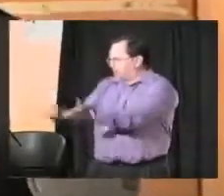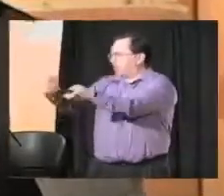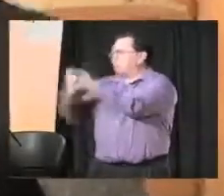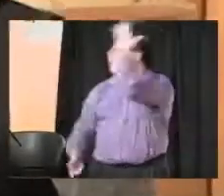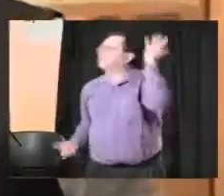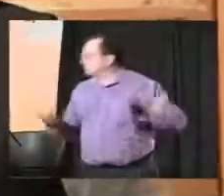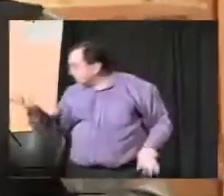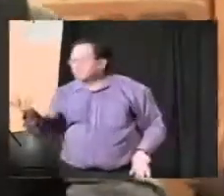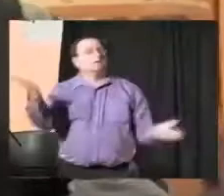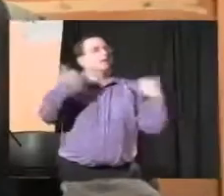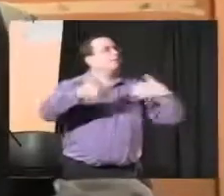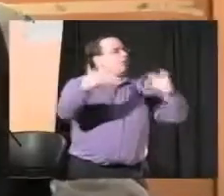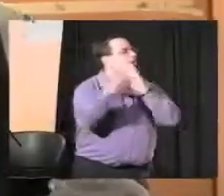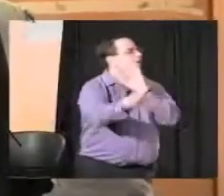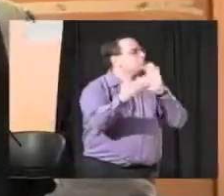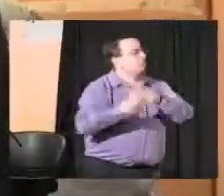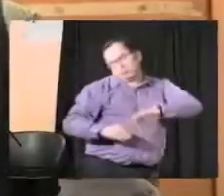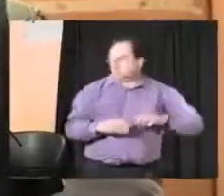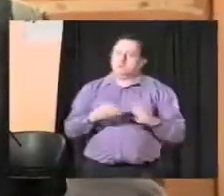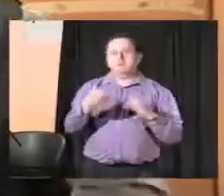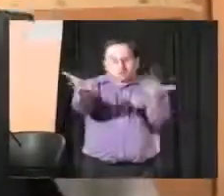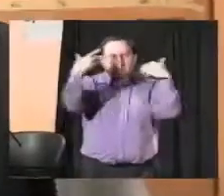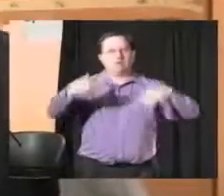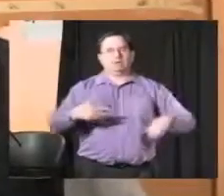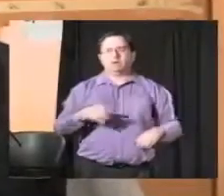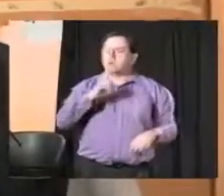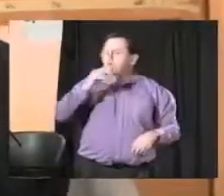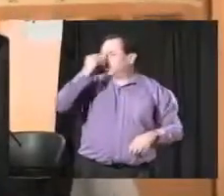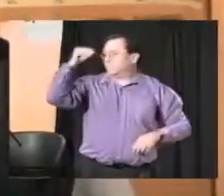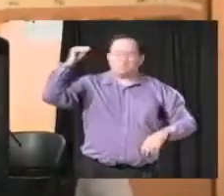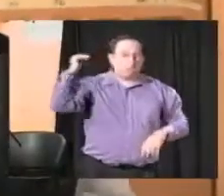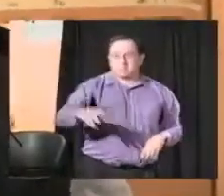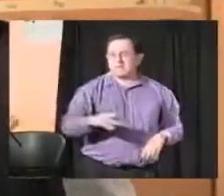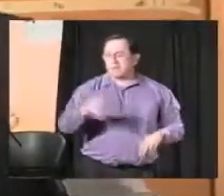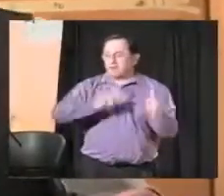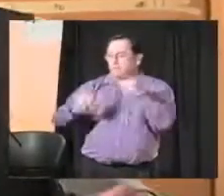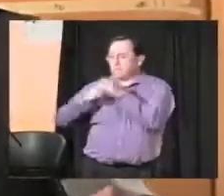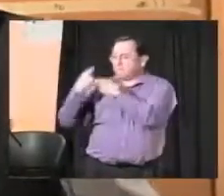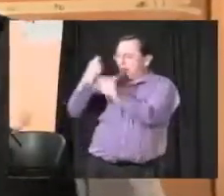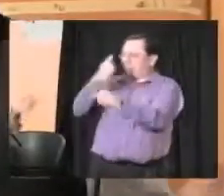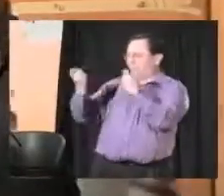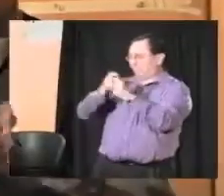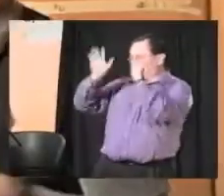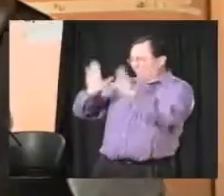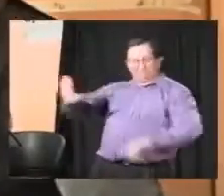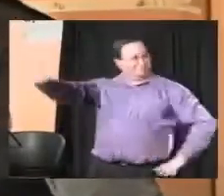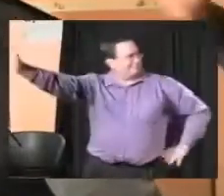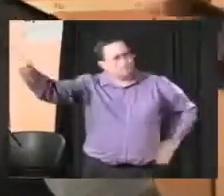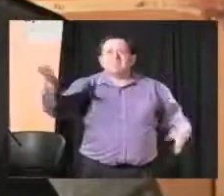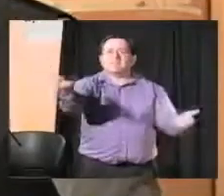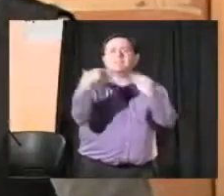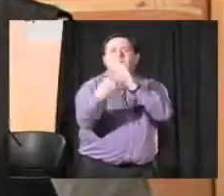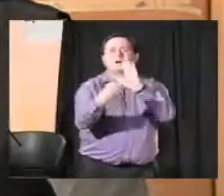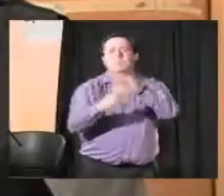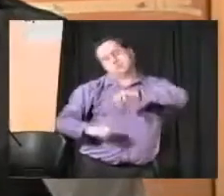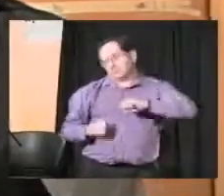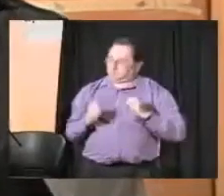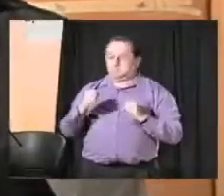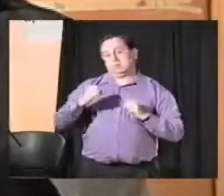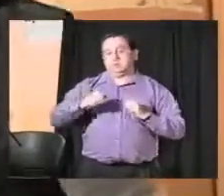twitch, everybody, let's twitch. Who really cares if the neighbors snitch? We all do the Tourette